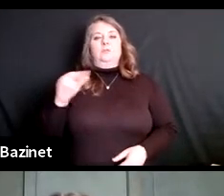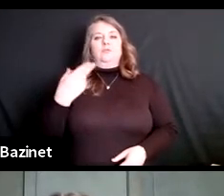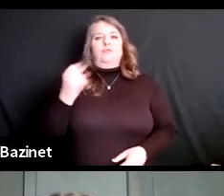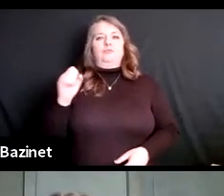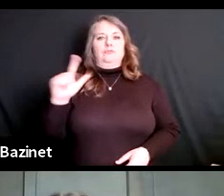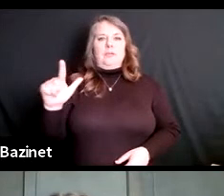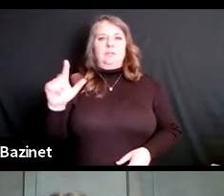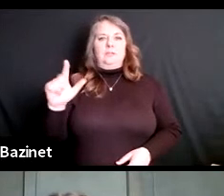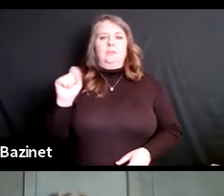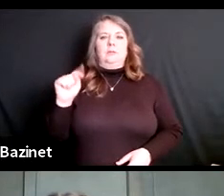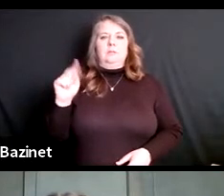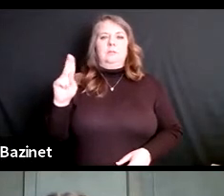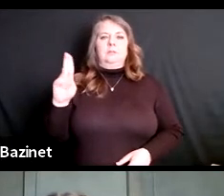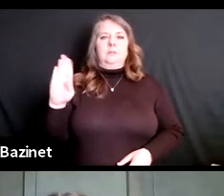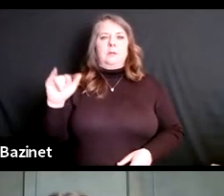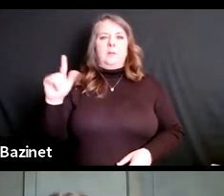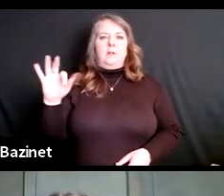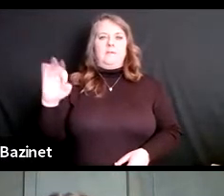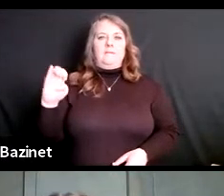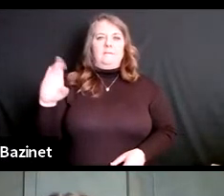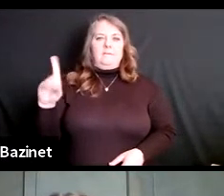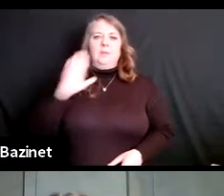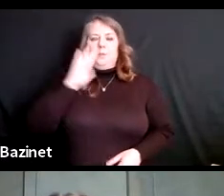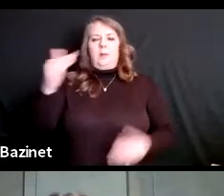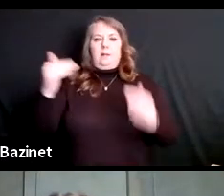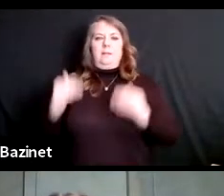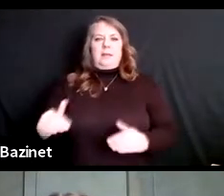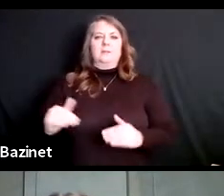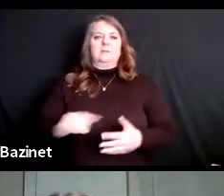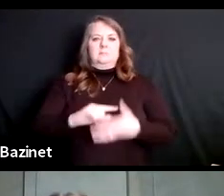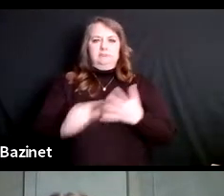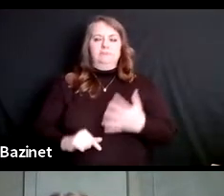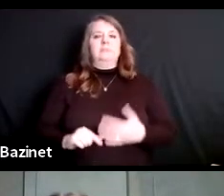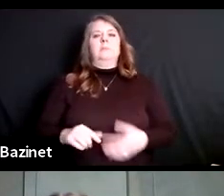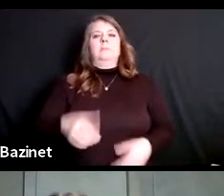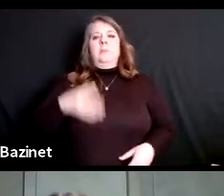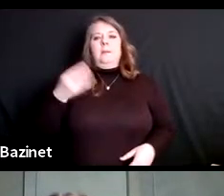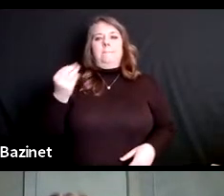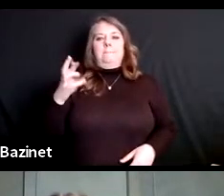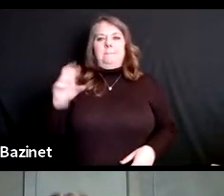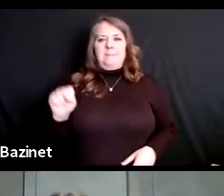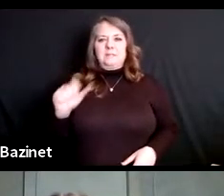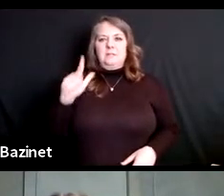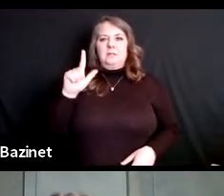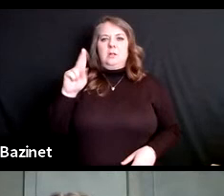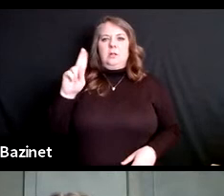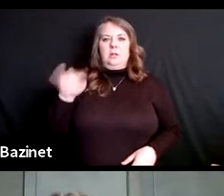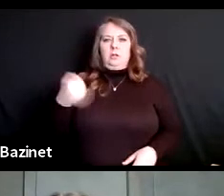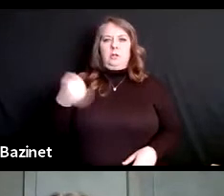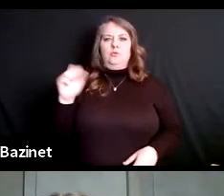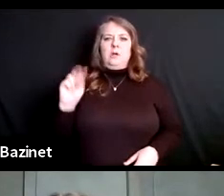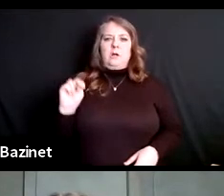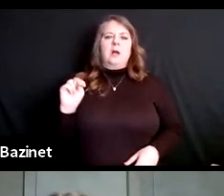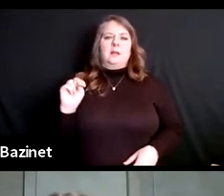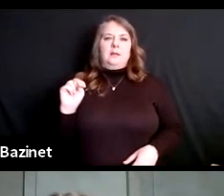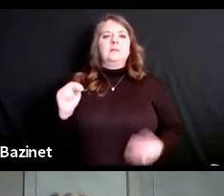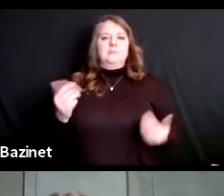Stubblefield, you'll be after Mrs. Lujan. Mrs. Lujan, your microphone is enabled.